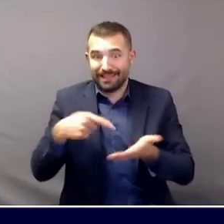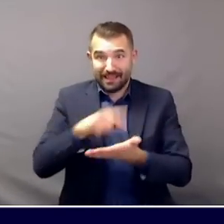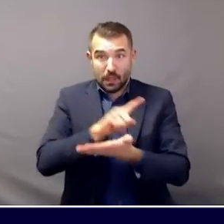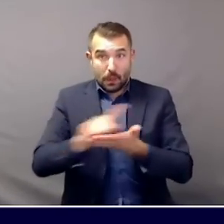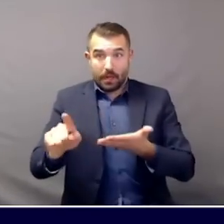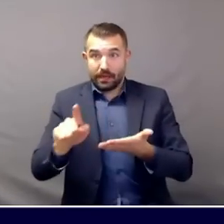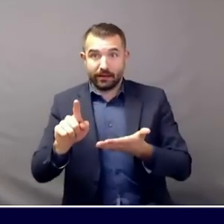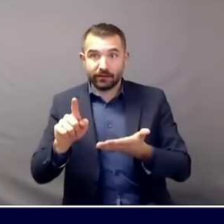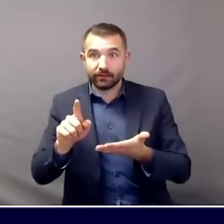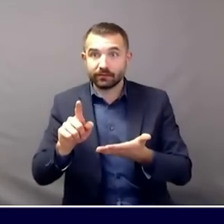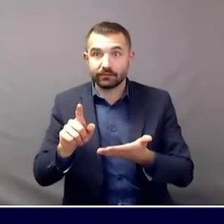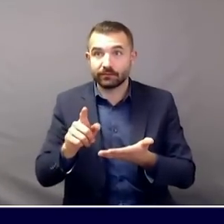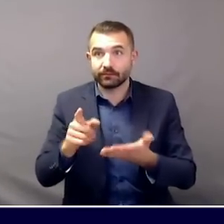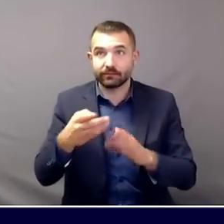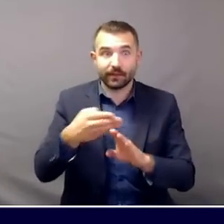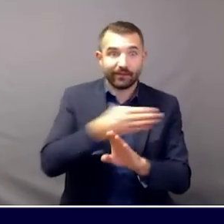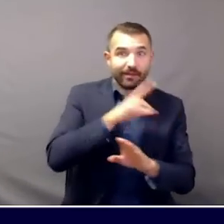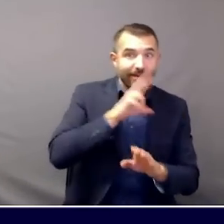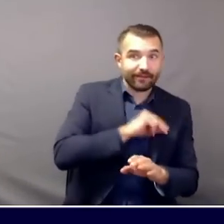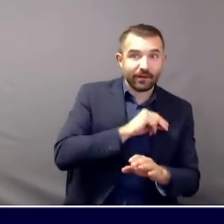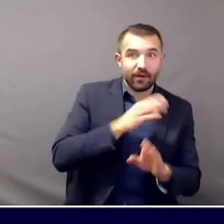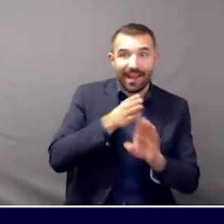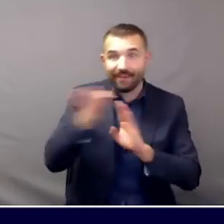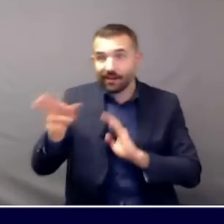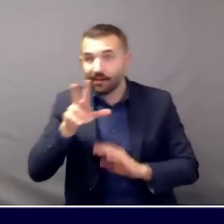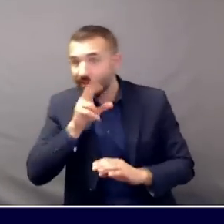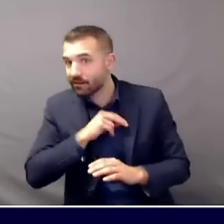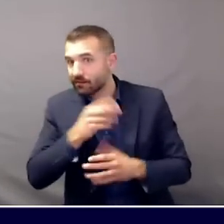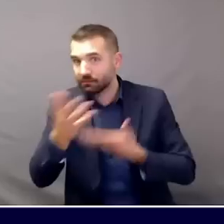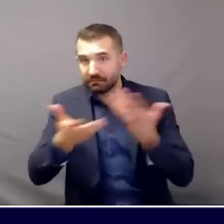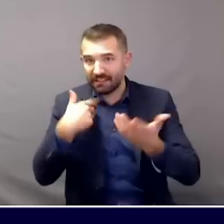Thanksgiving or after? And I'm curious what you think